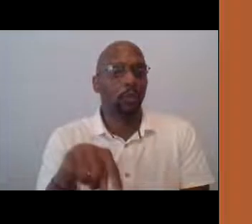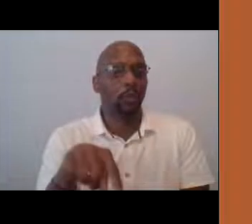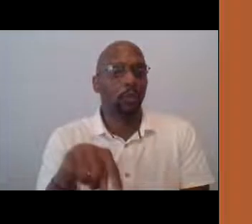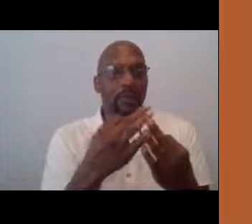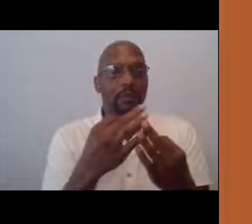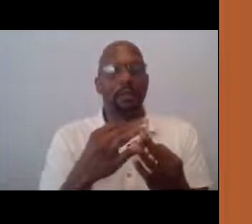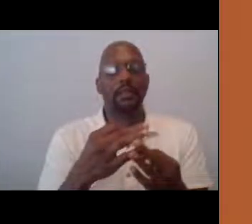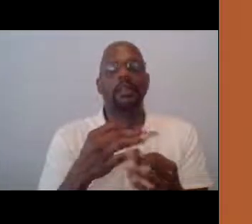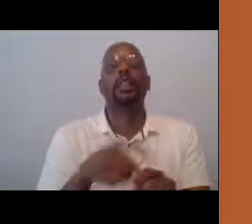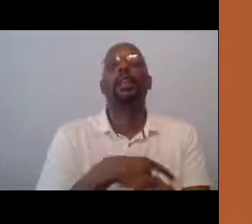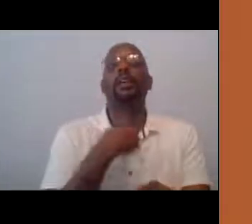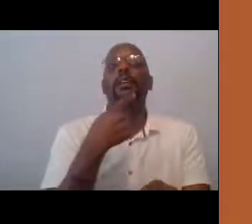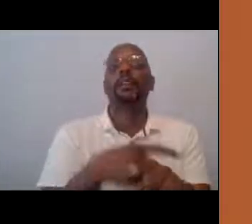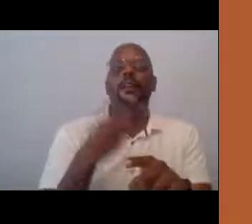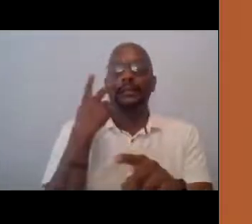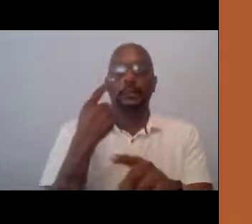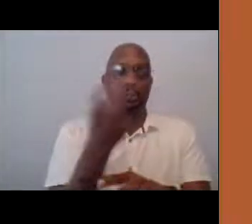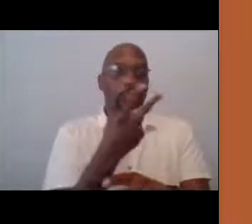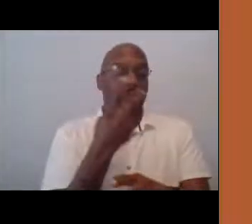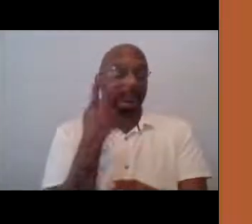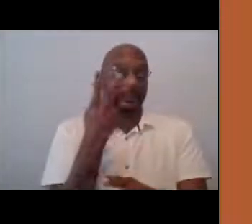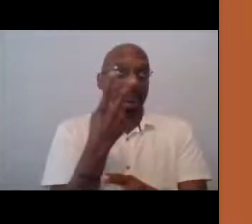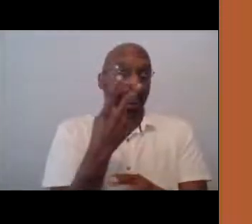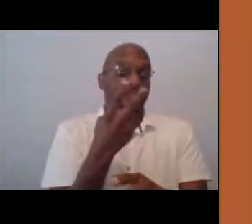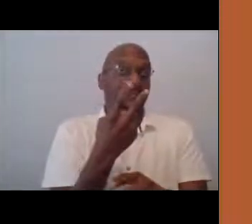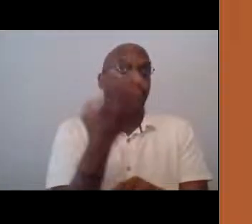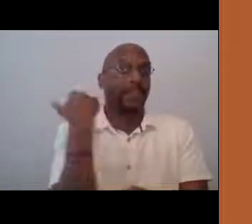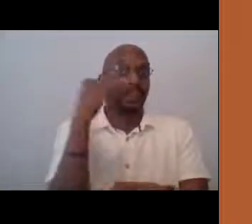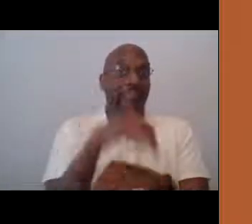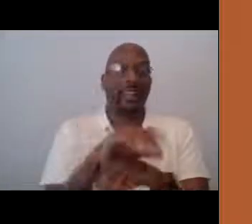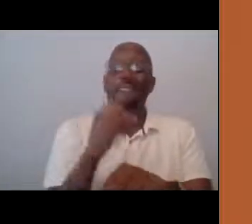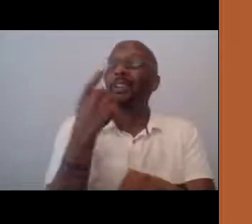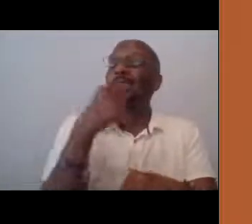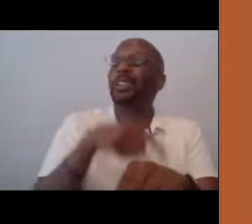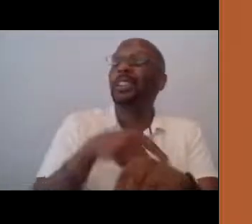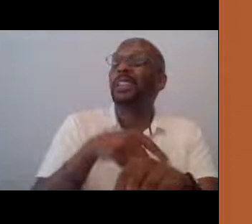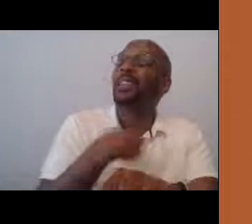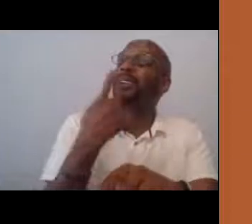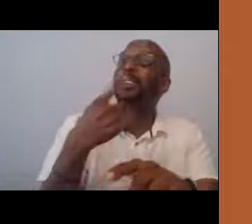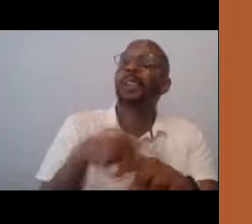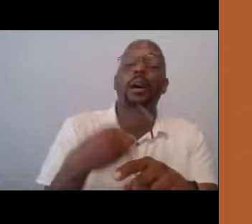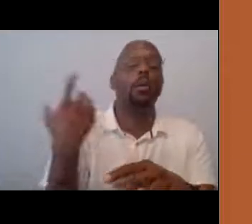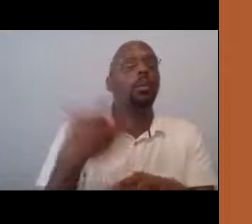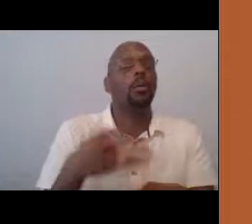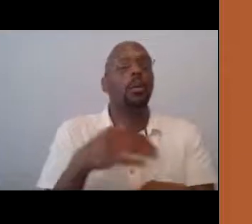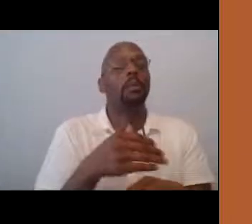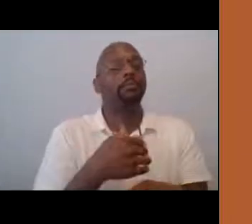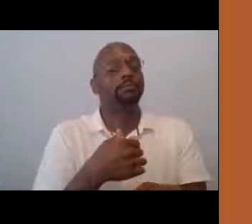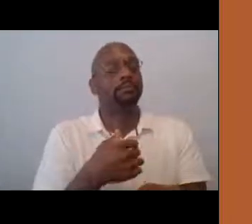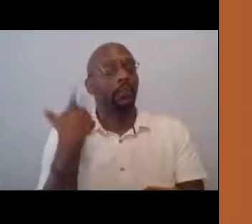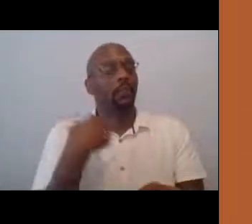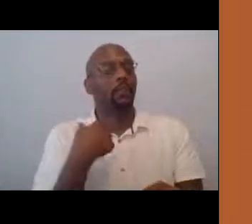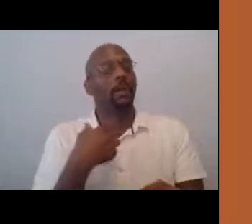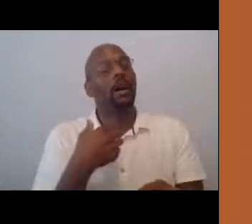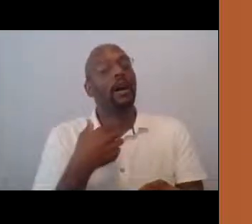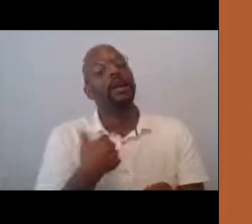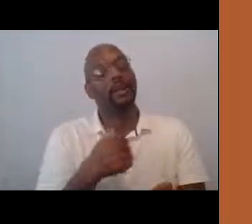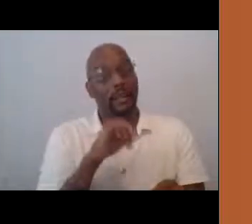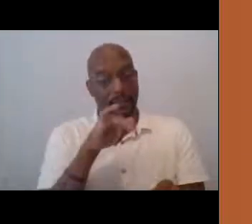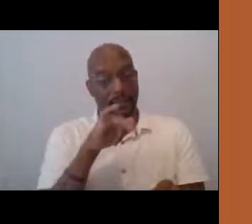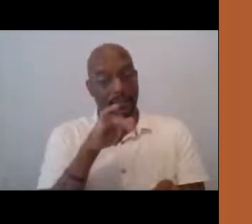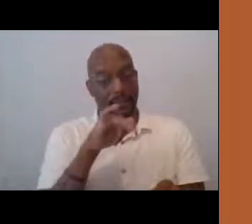time since we've seen each other up until last night. And I have to tell you that when I applied for this position, I was looking